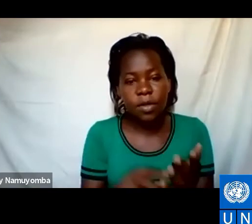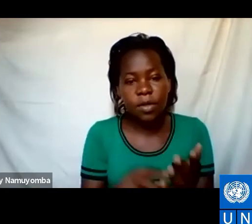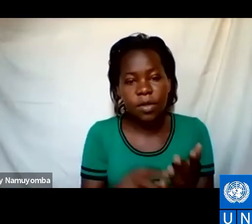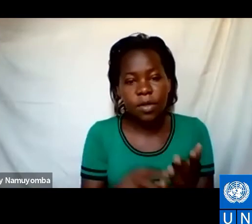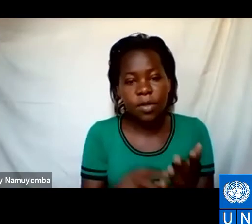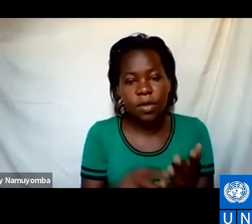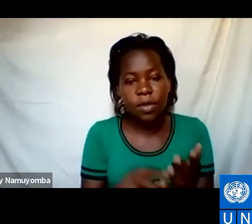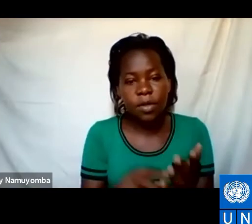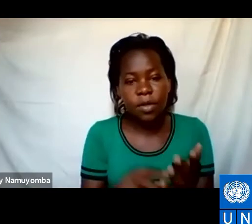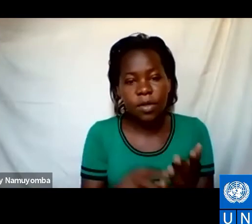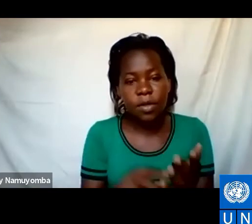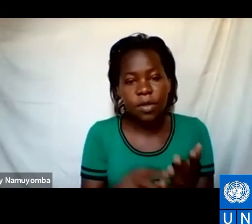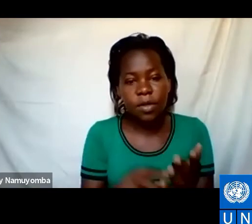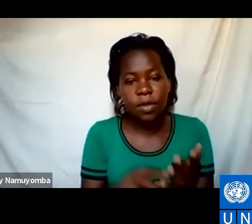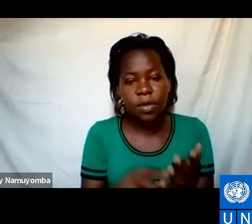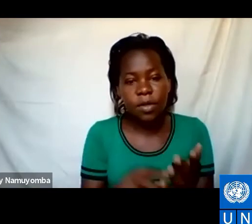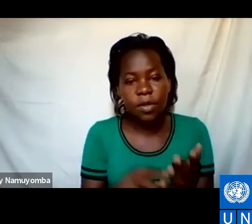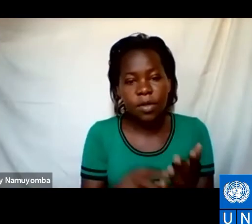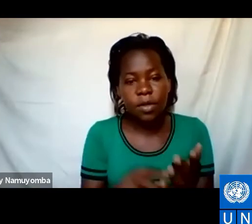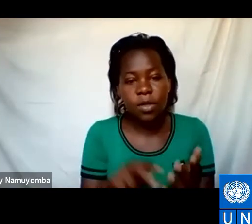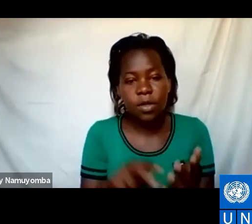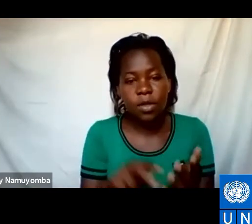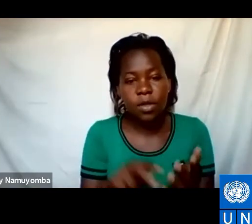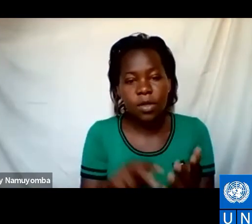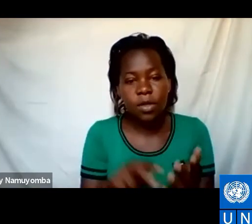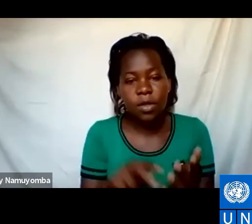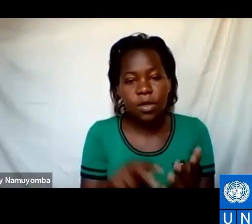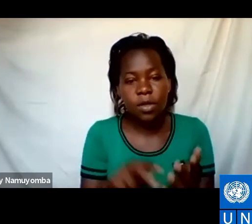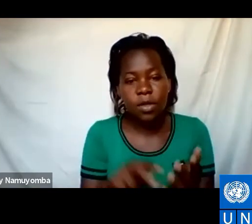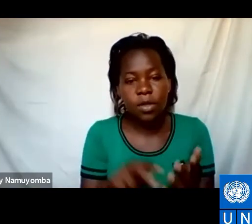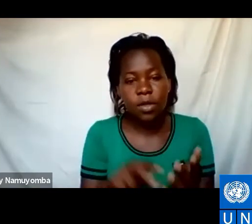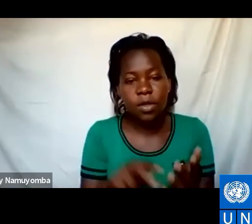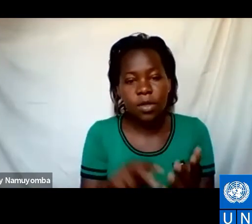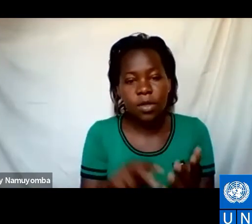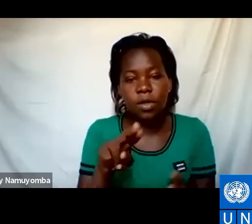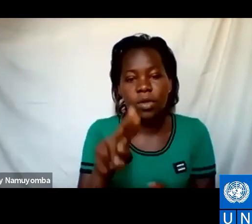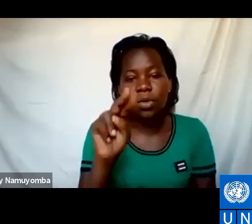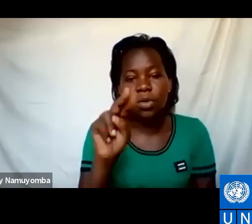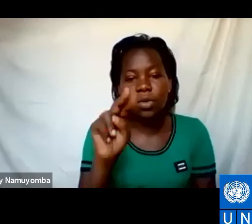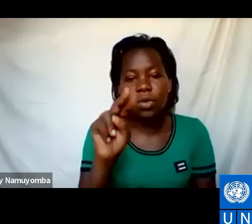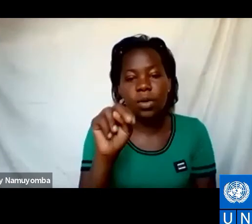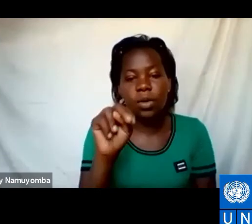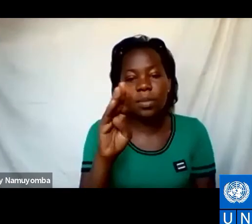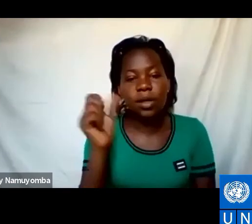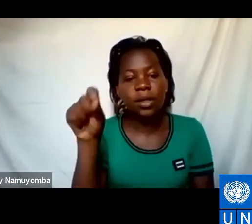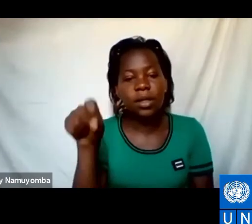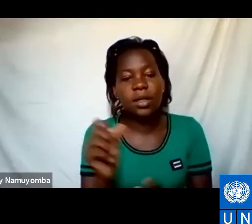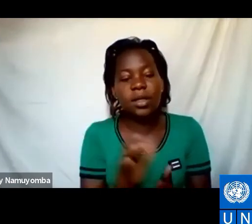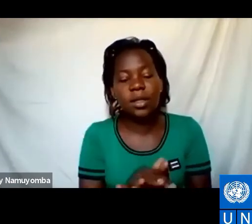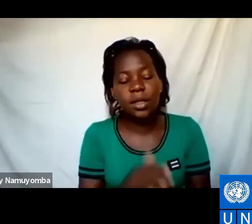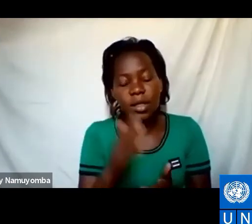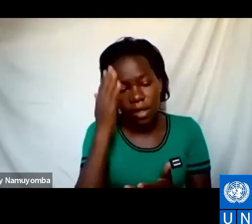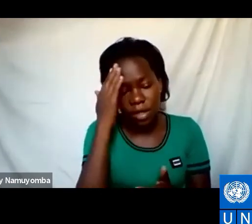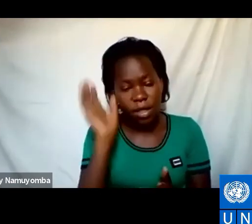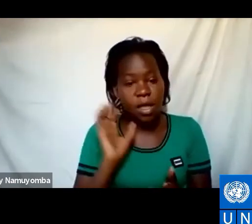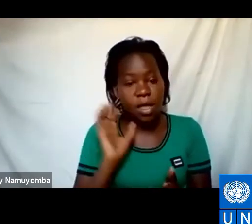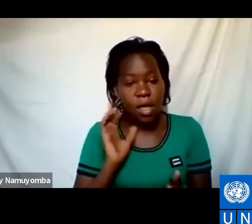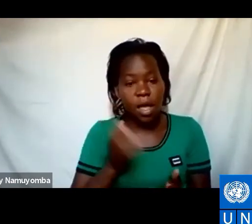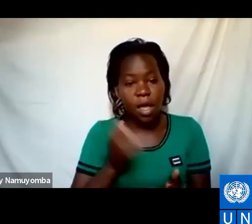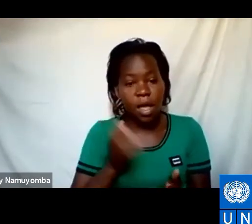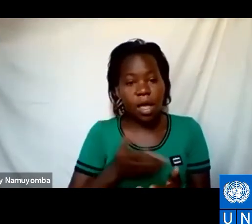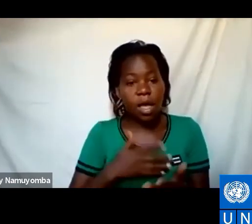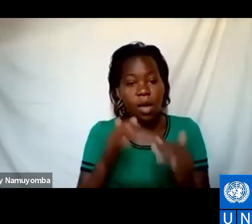our standards are a notch higher than pretty much most markets in Africa. So automatically, if